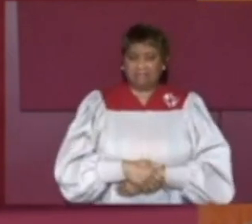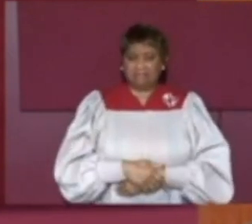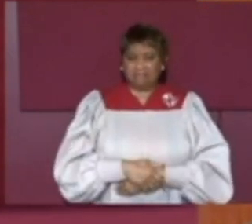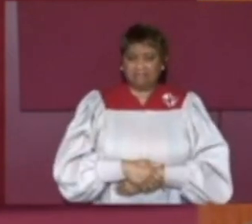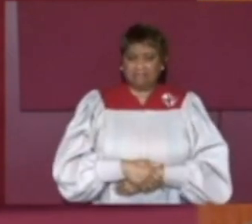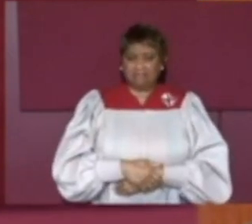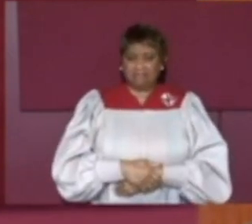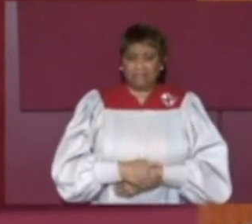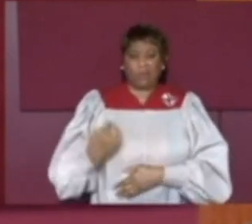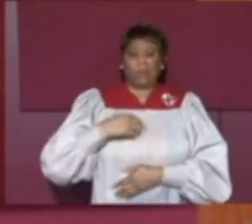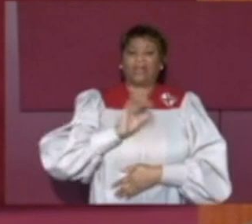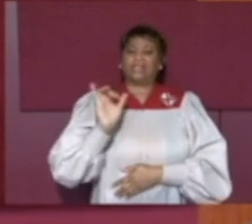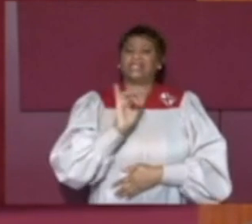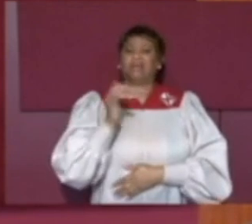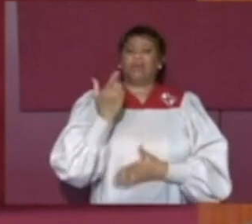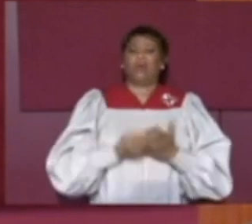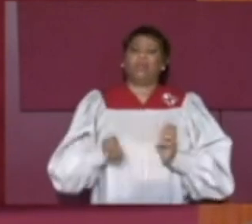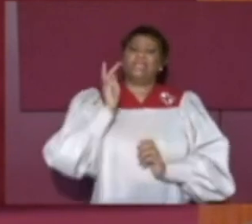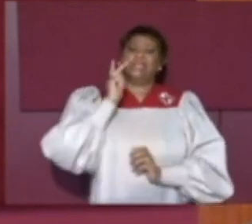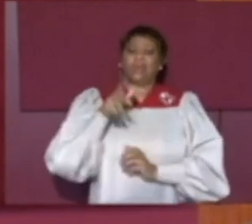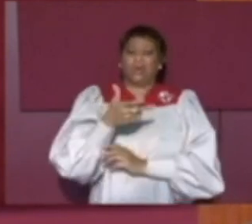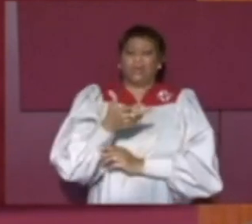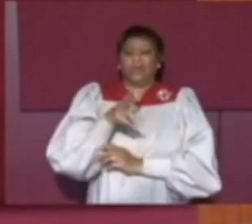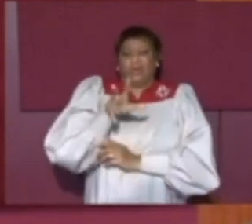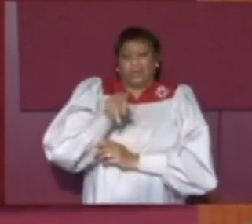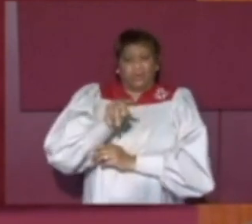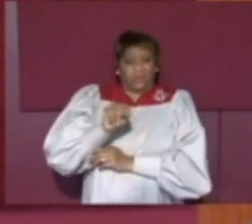We're no different than what we're seeing on the news.